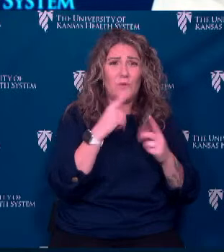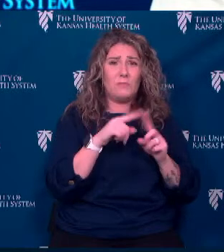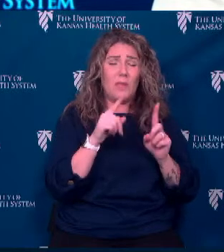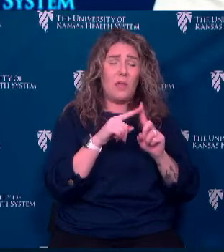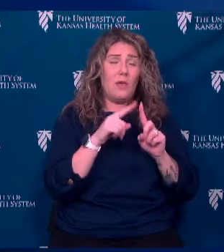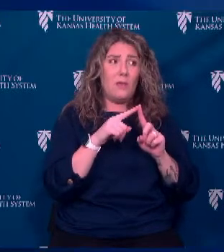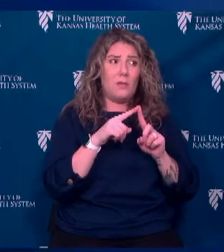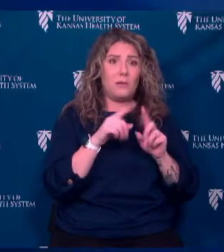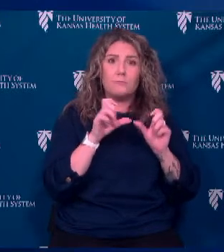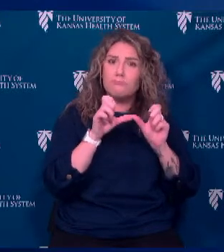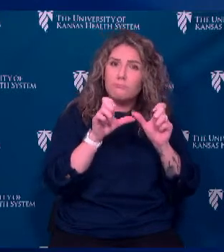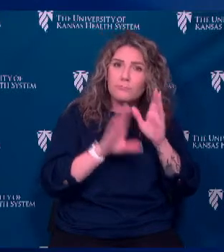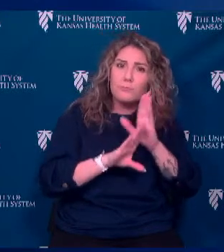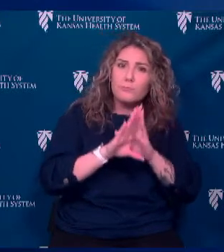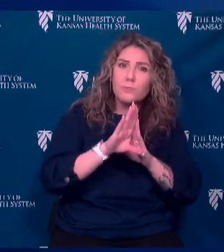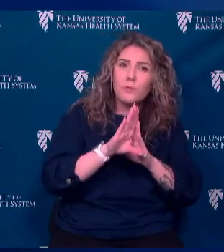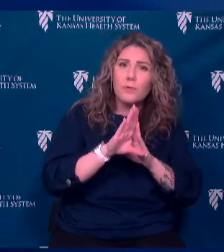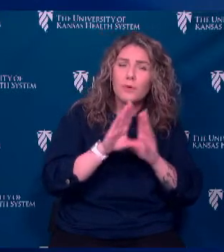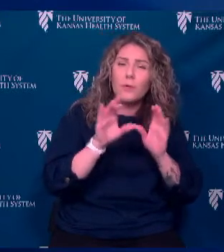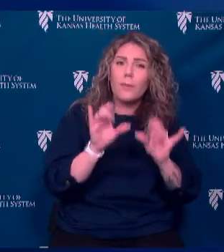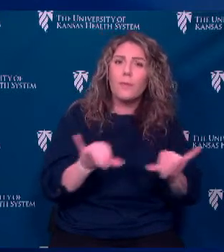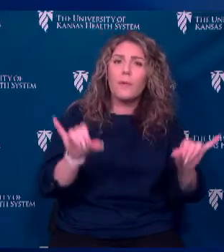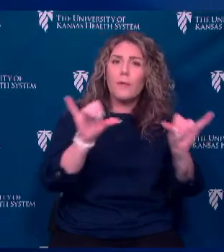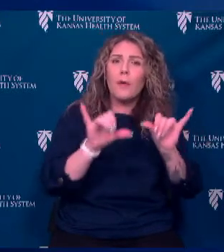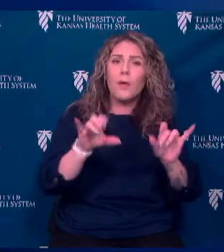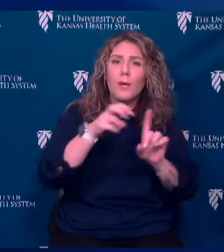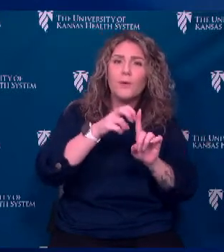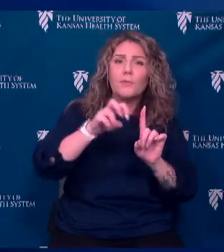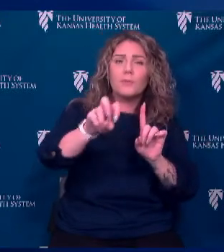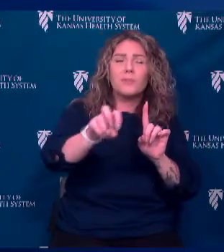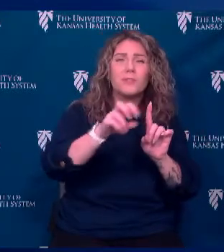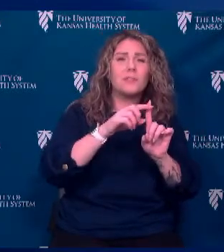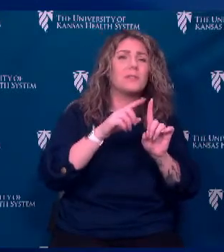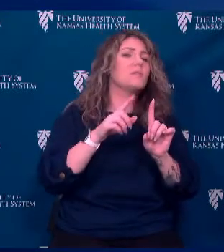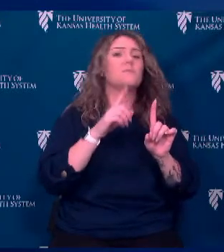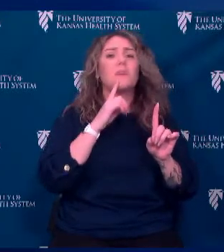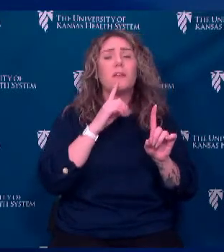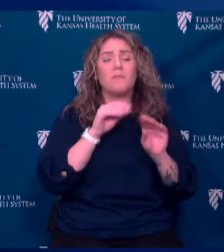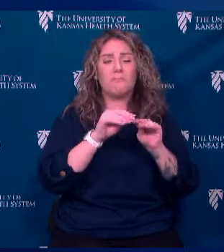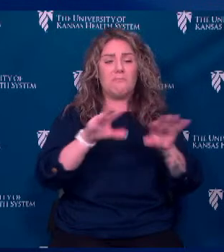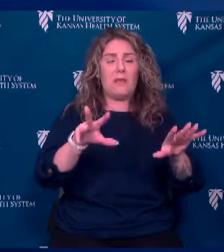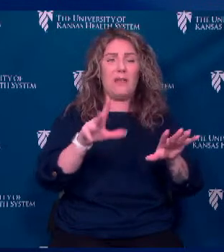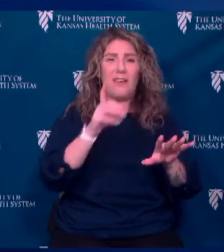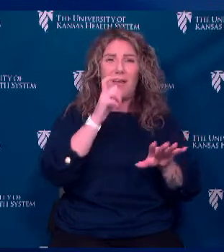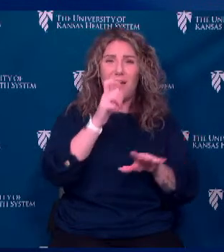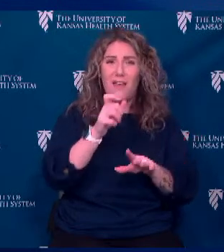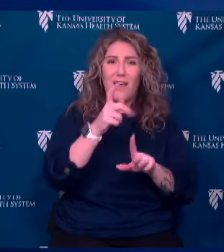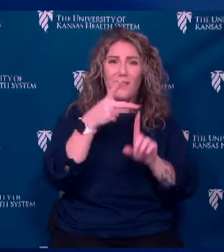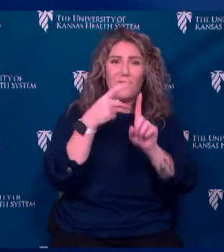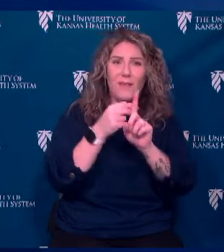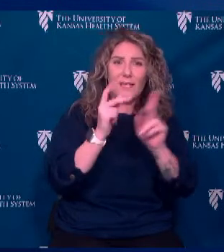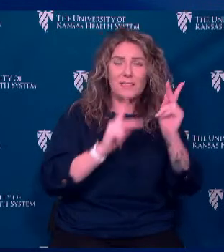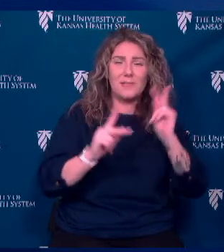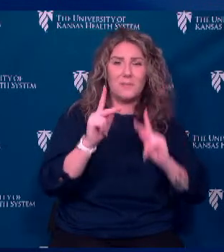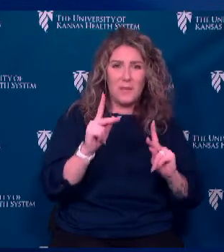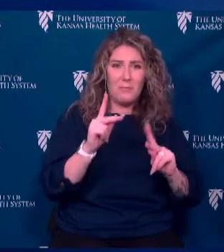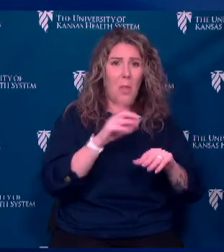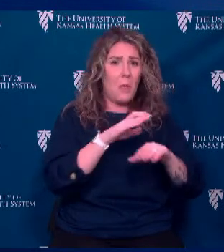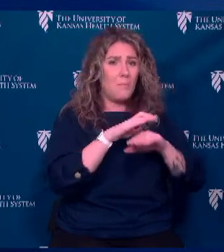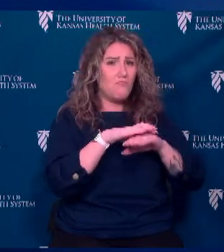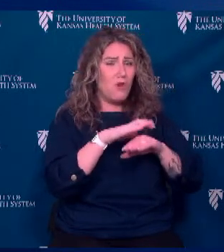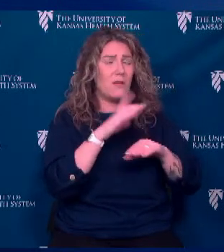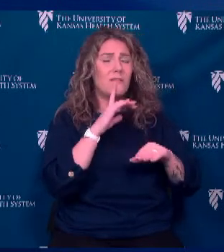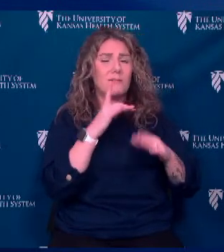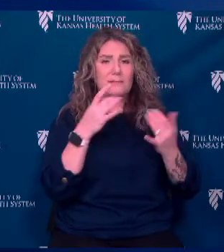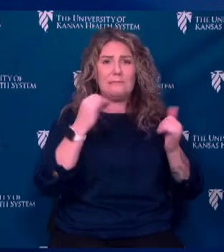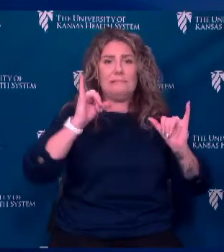developing, the kind of ongoing transmission, mostly in unvaccinated people, even in Britain, is still a